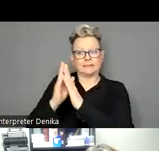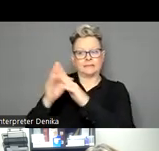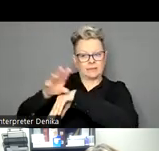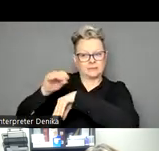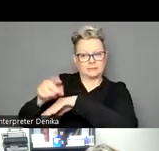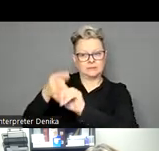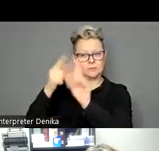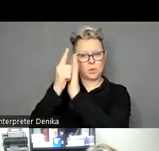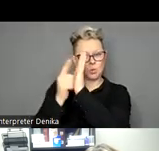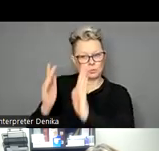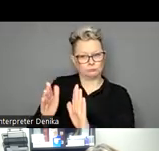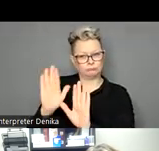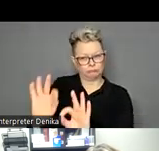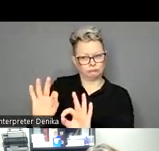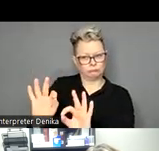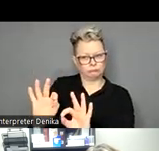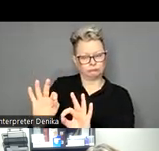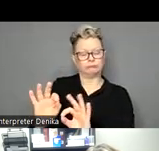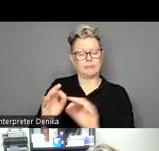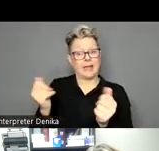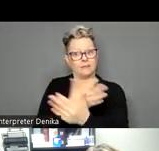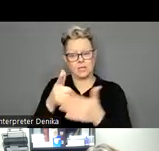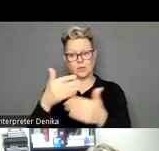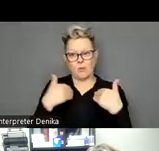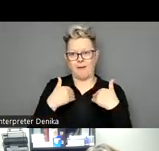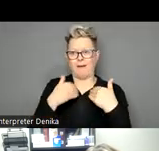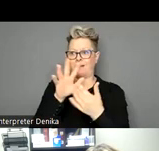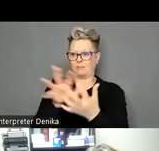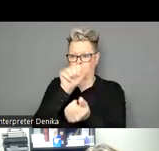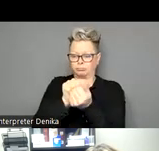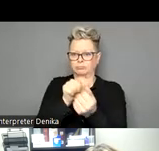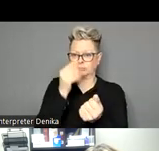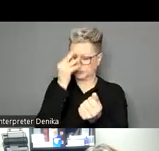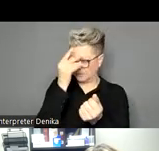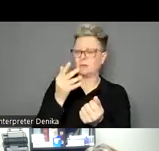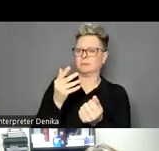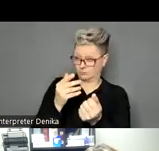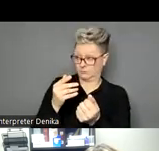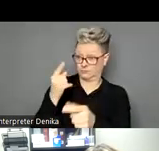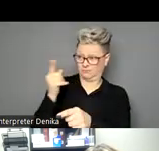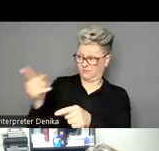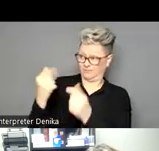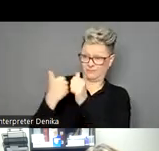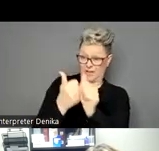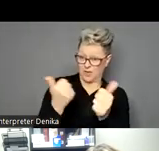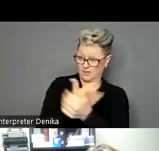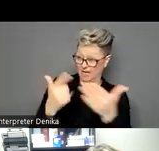more holistically about everything you own before deciding that that covers everything off.